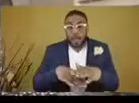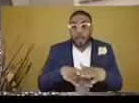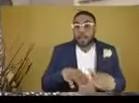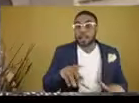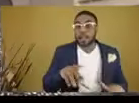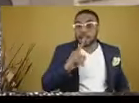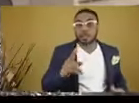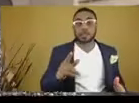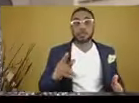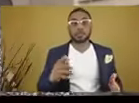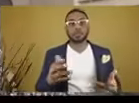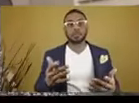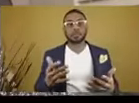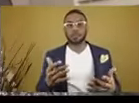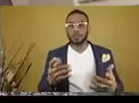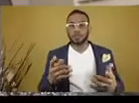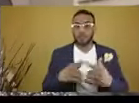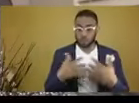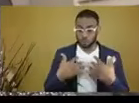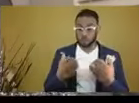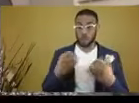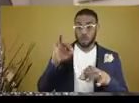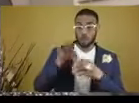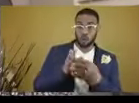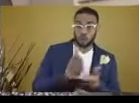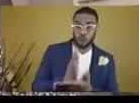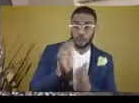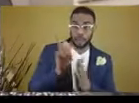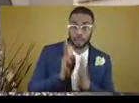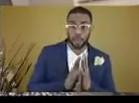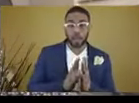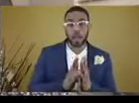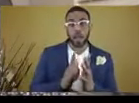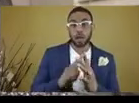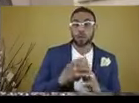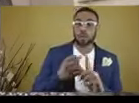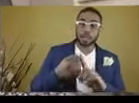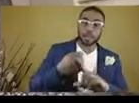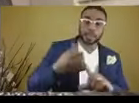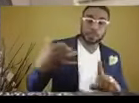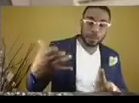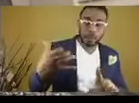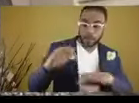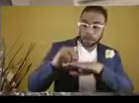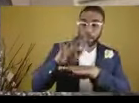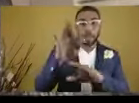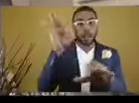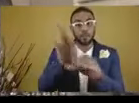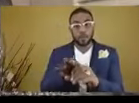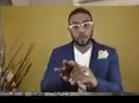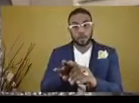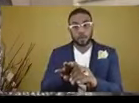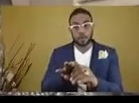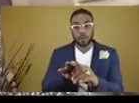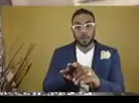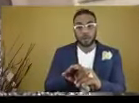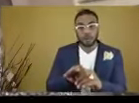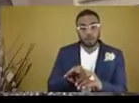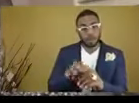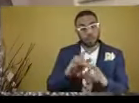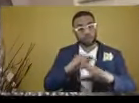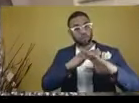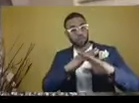it is to strengthen the Voting Rights Act, to expand mail-in voting, to prohibit